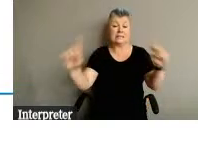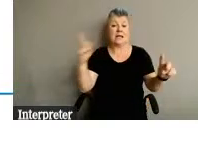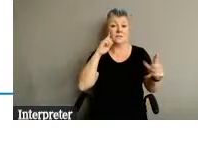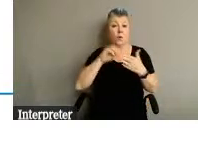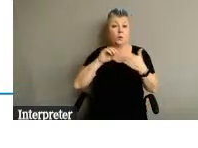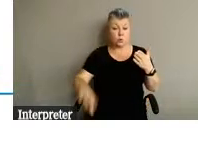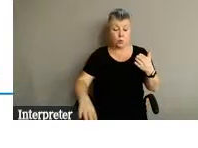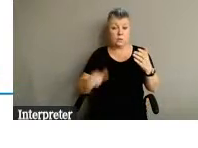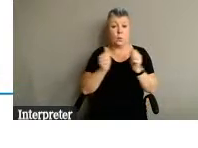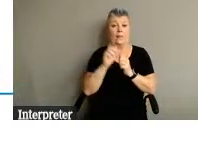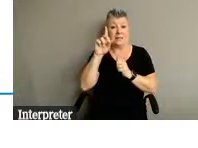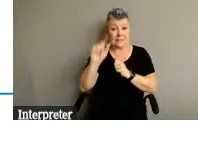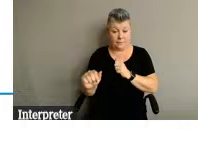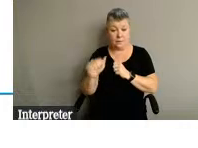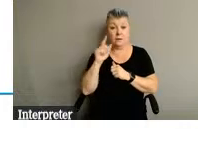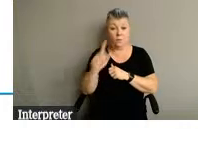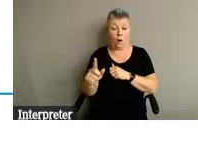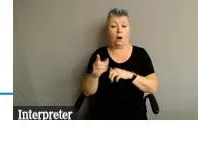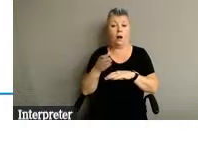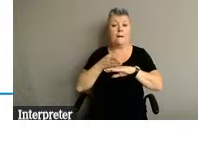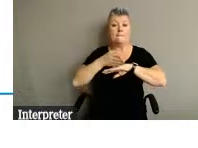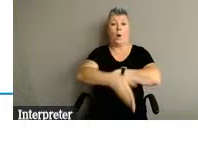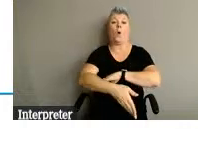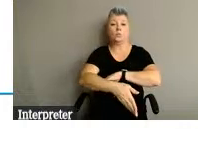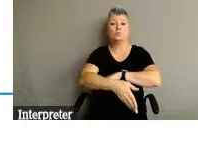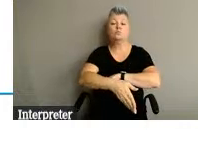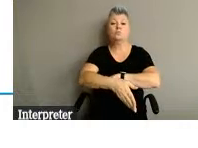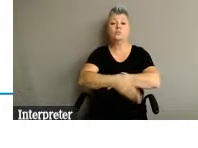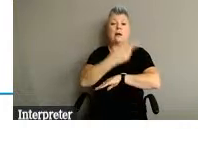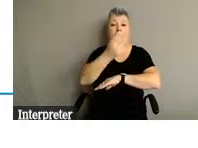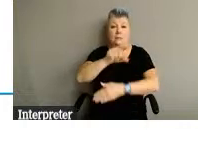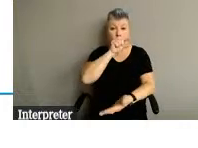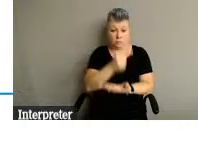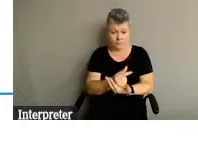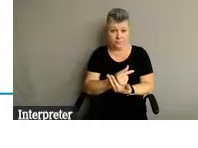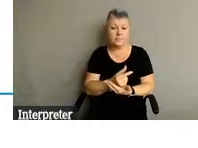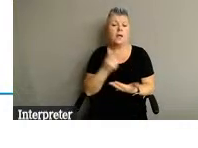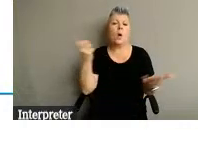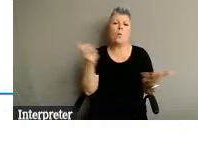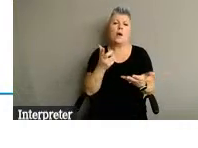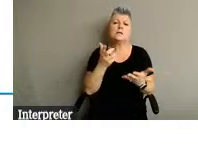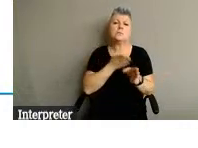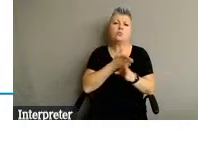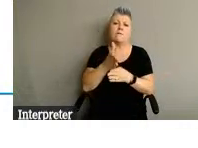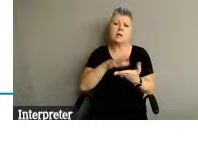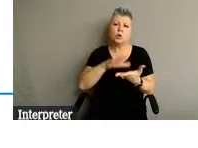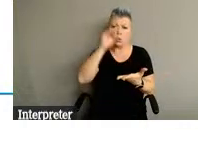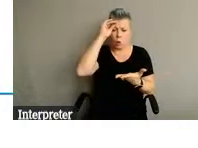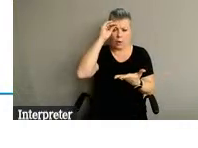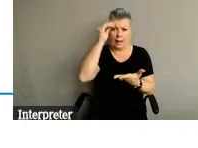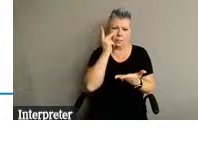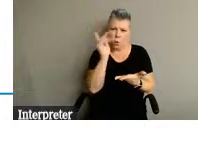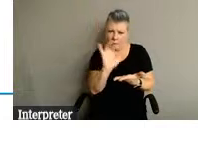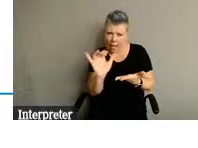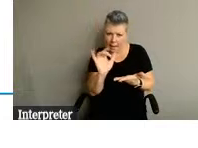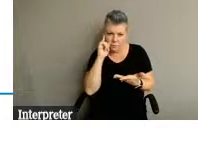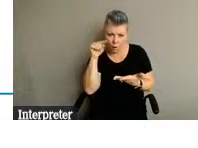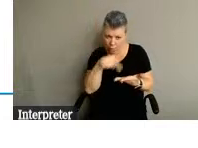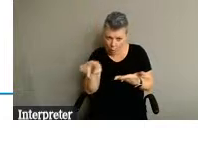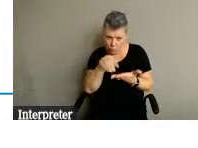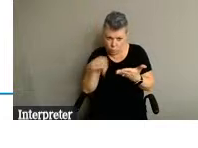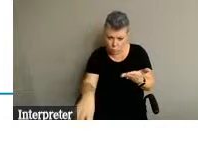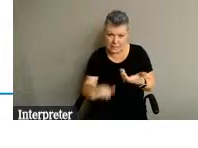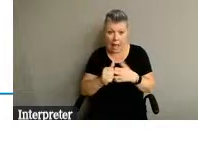disabilities, post-secondary. What does professional learning look like for them? How are we ensuring that, number